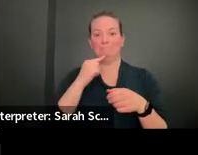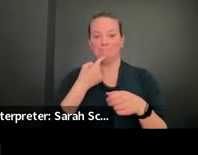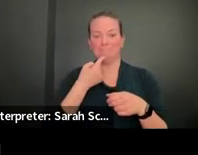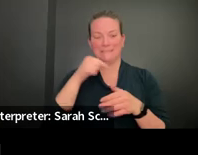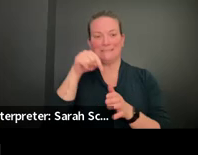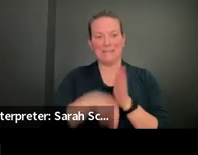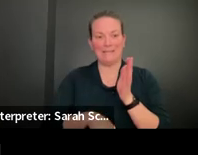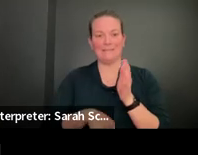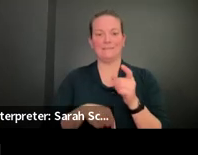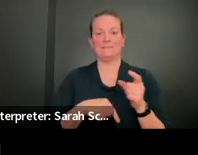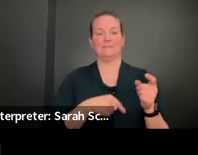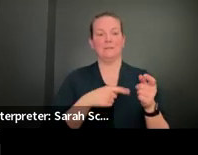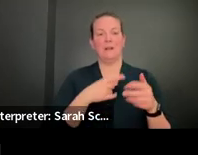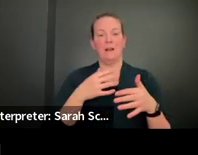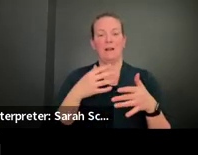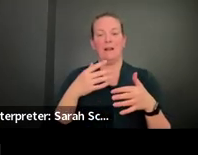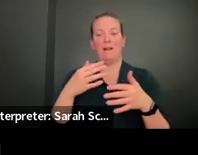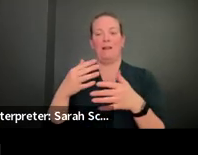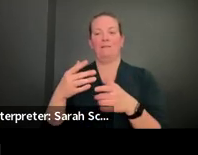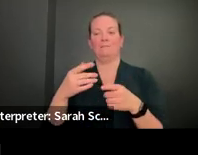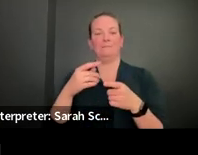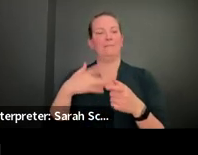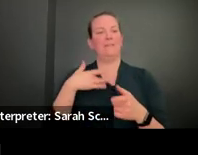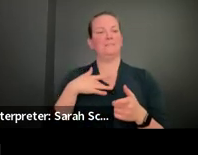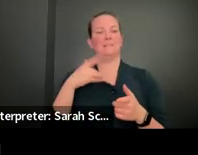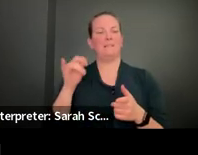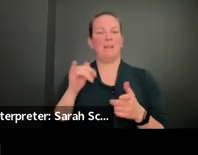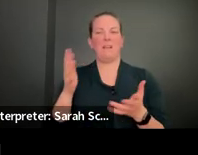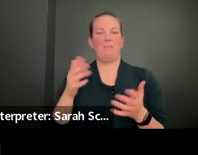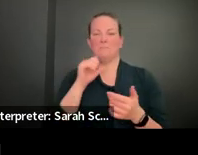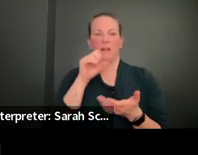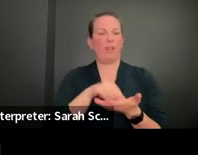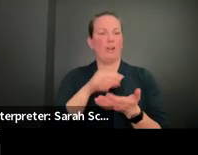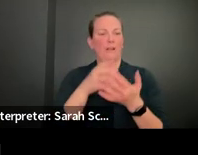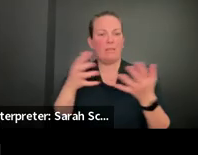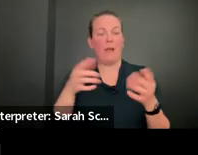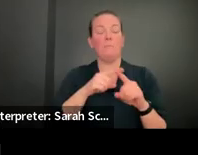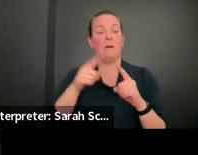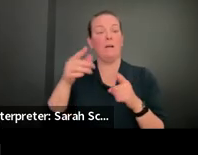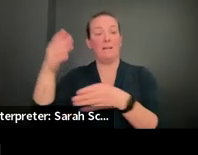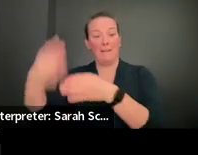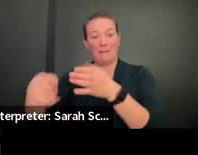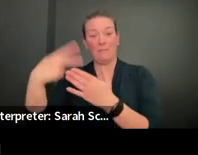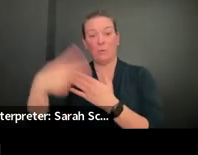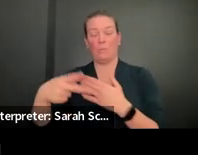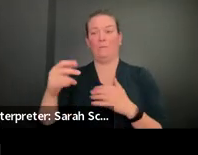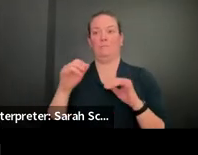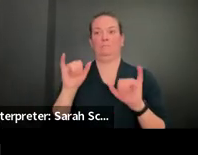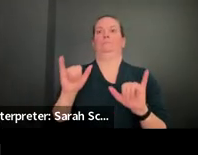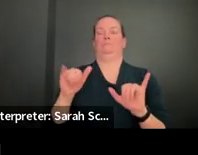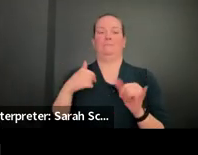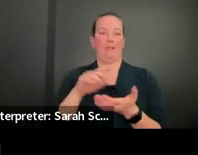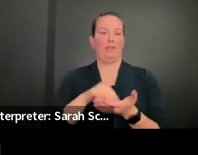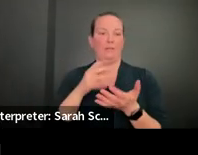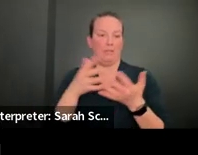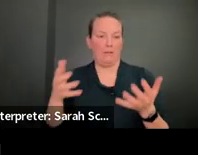learned until the very end of the program because it's so intense. There are many, many academic